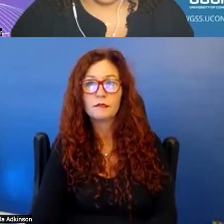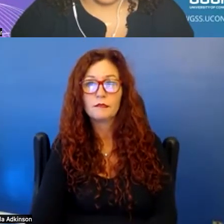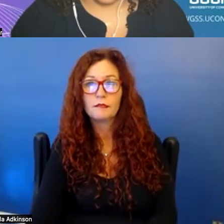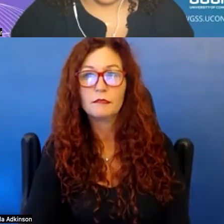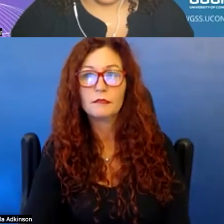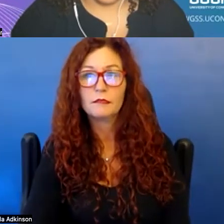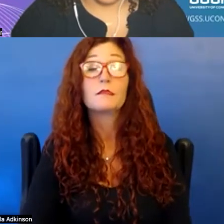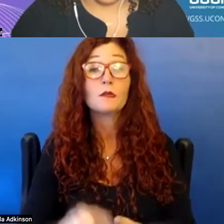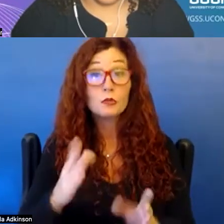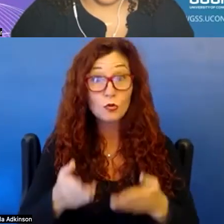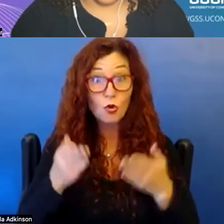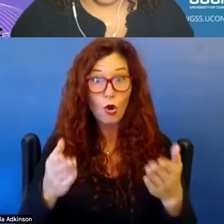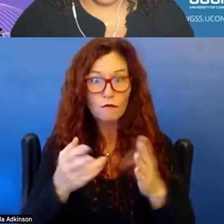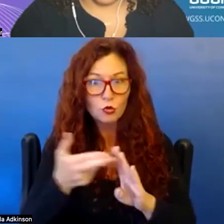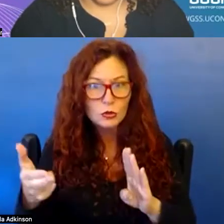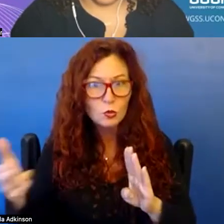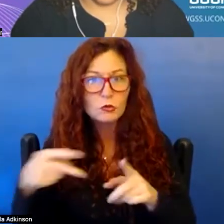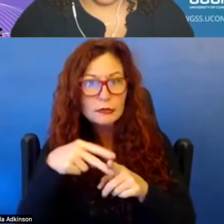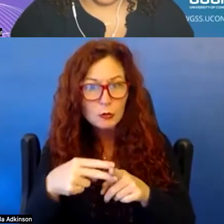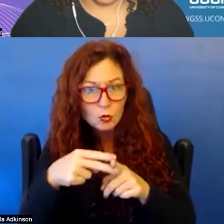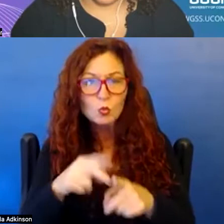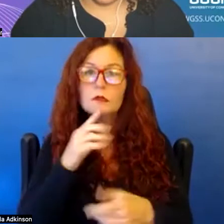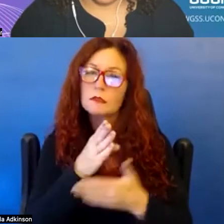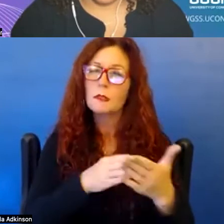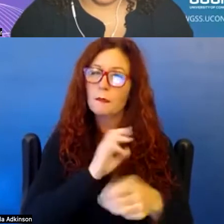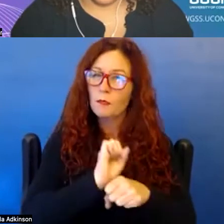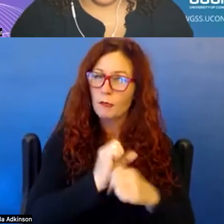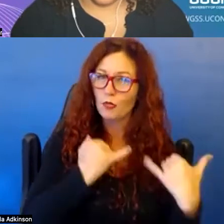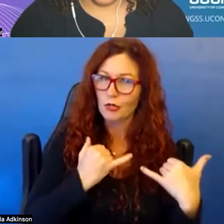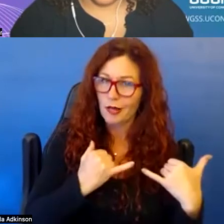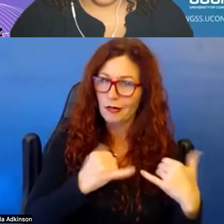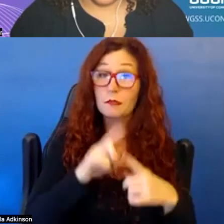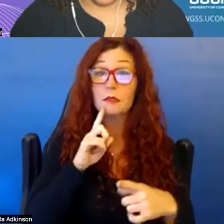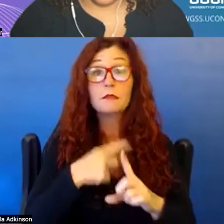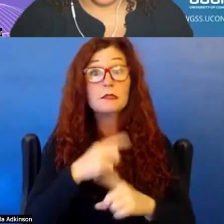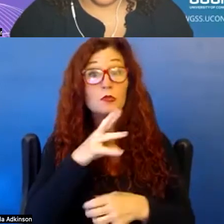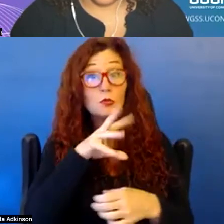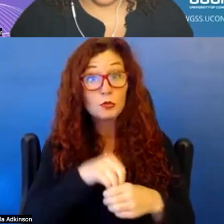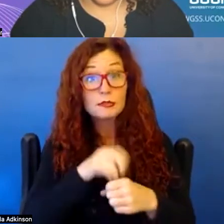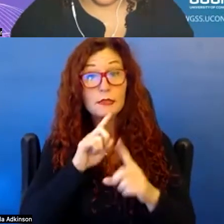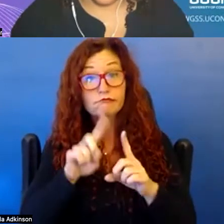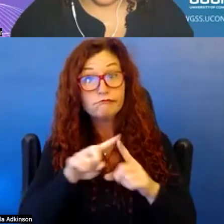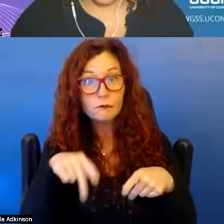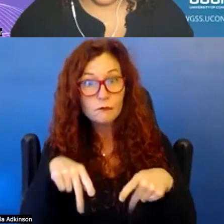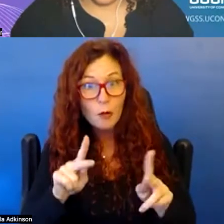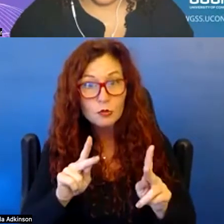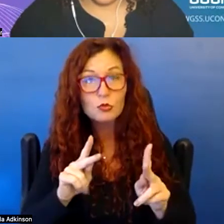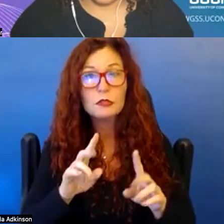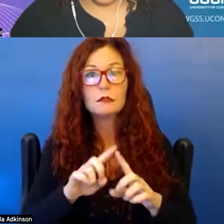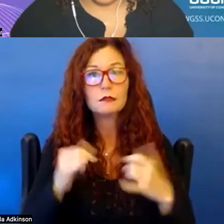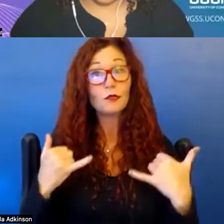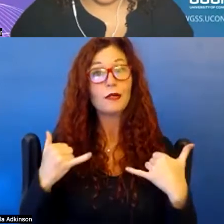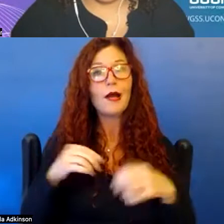doing that work, but continuing to participate in opportunities such as this. I'm actually in San